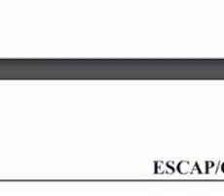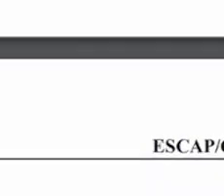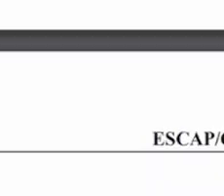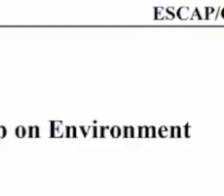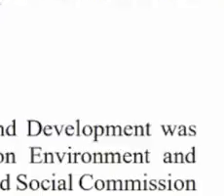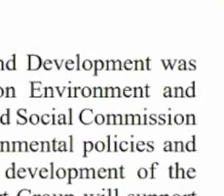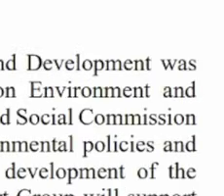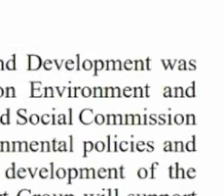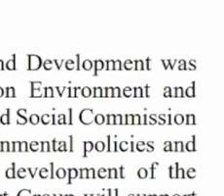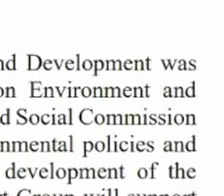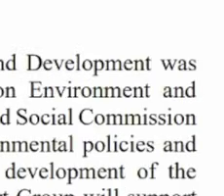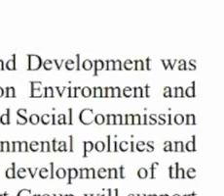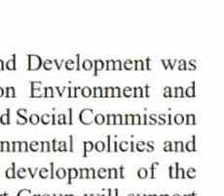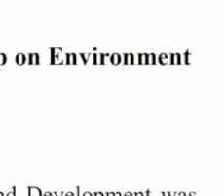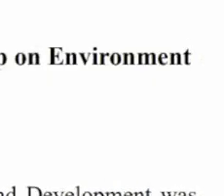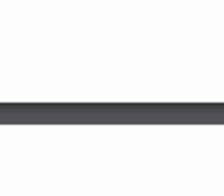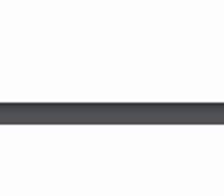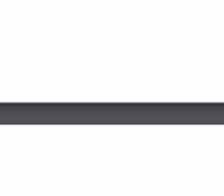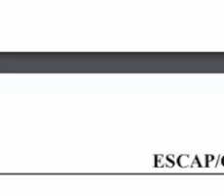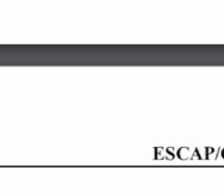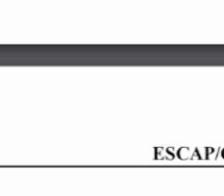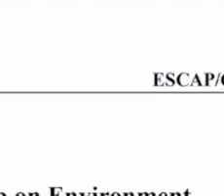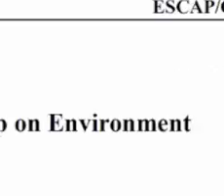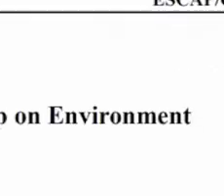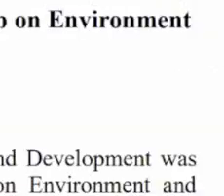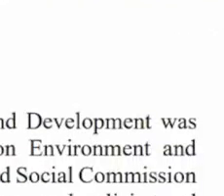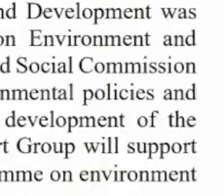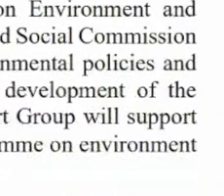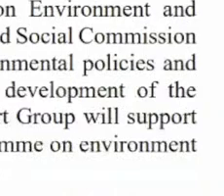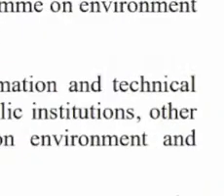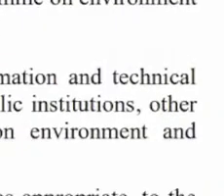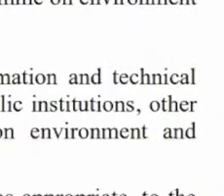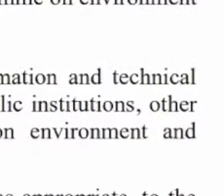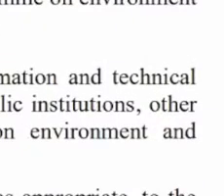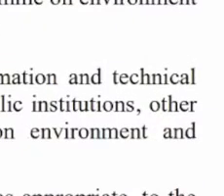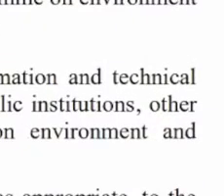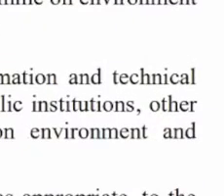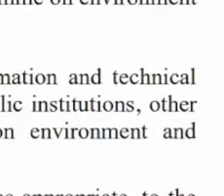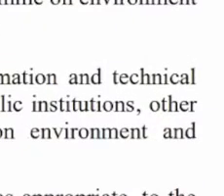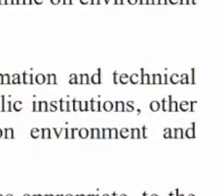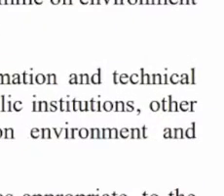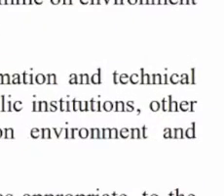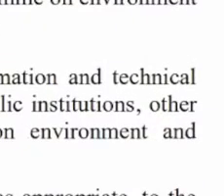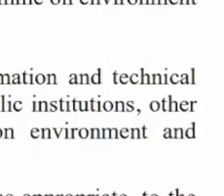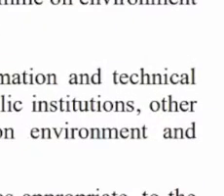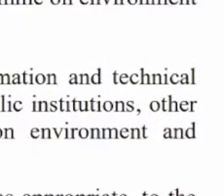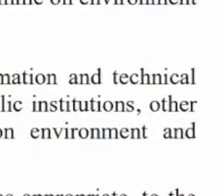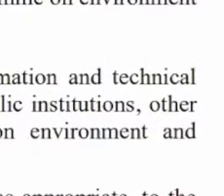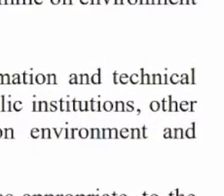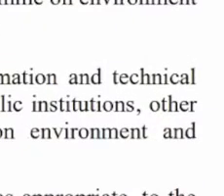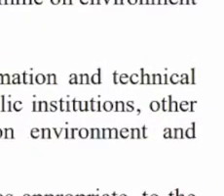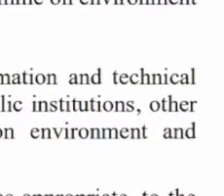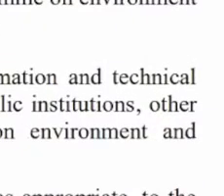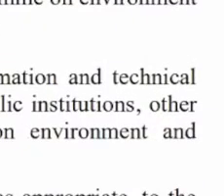use it in this context thank you thank you distinguished elegant from Japan